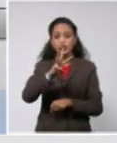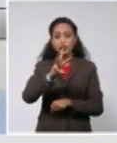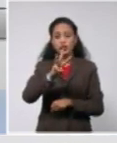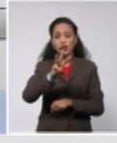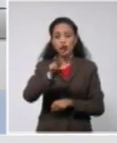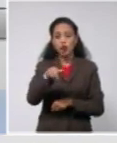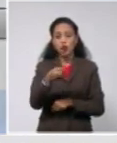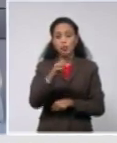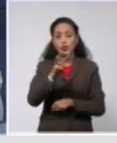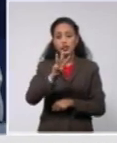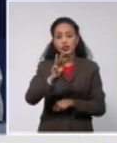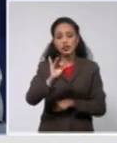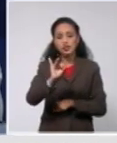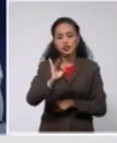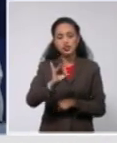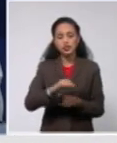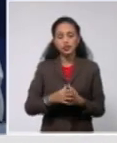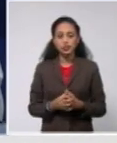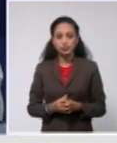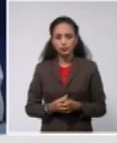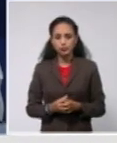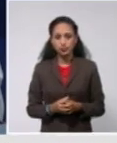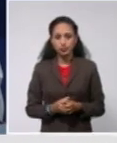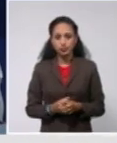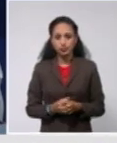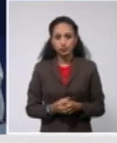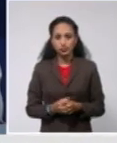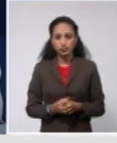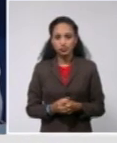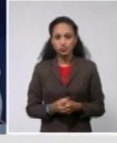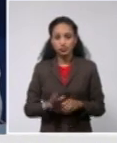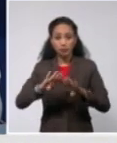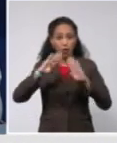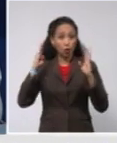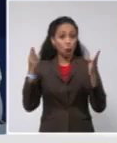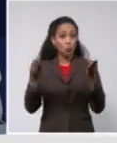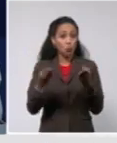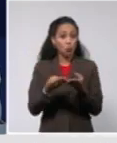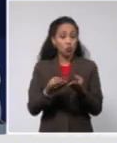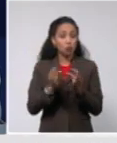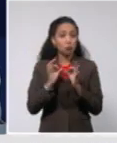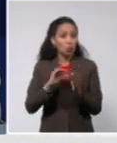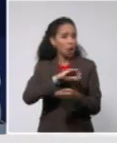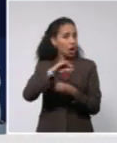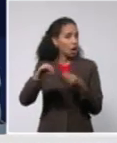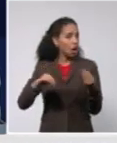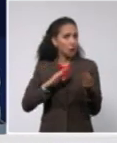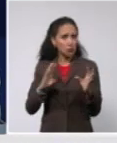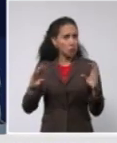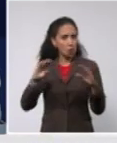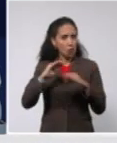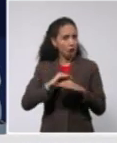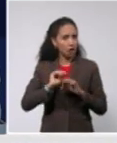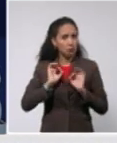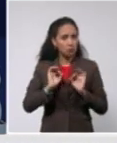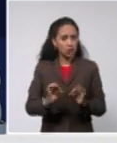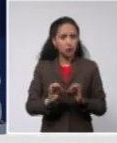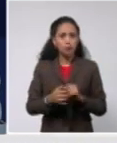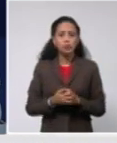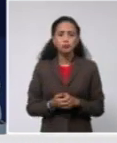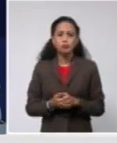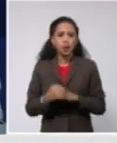3.37%. The United States continues to top the list of countries worst affected by the